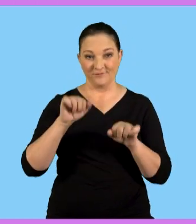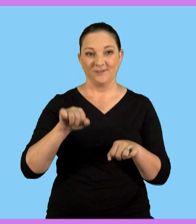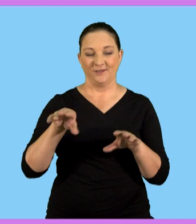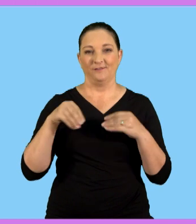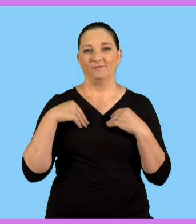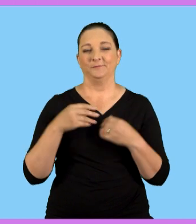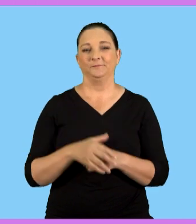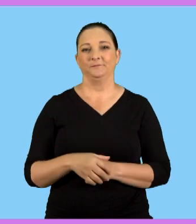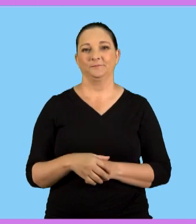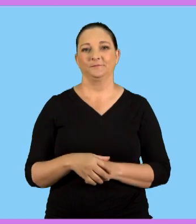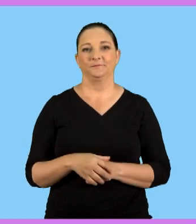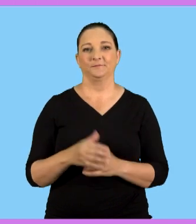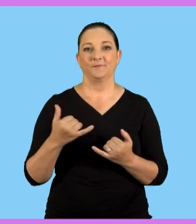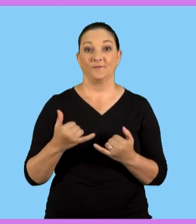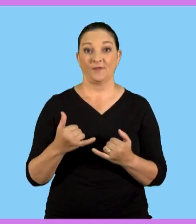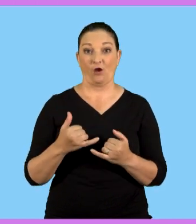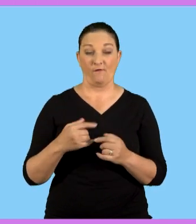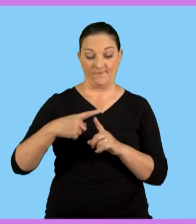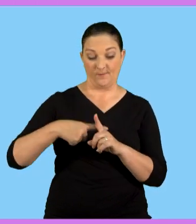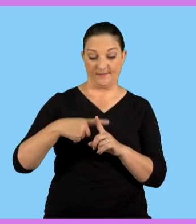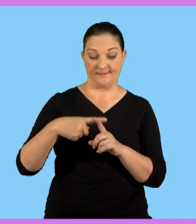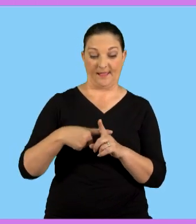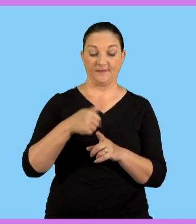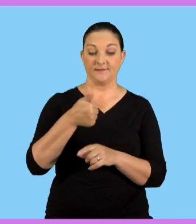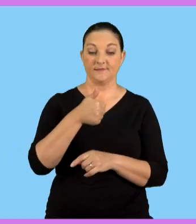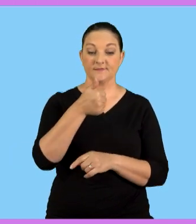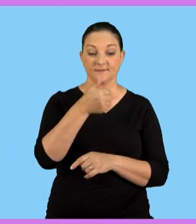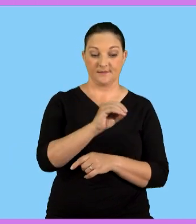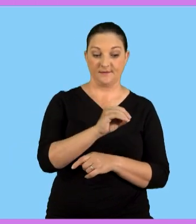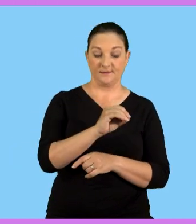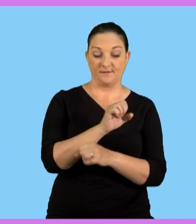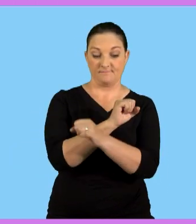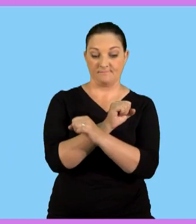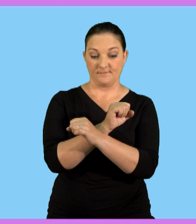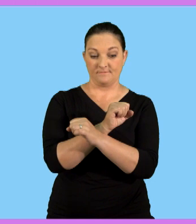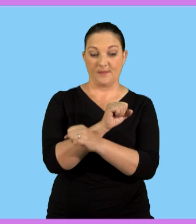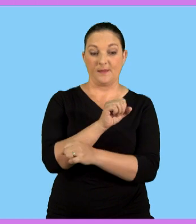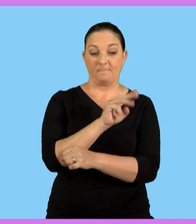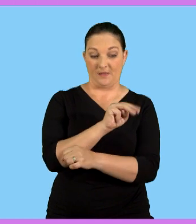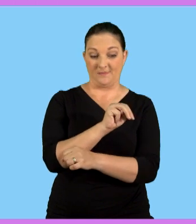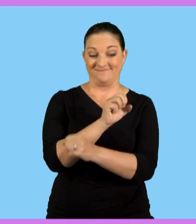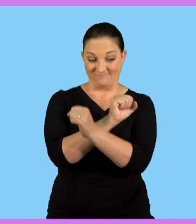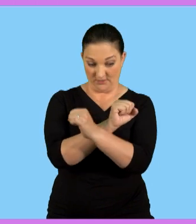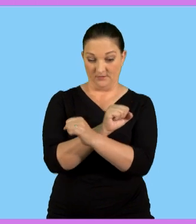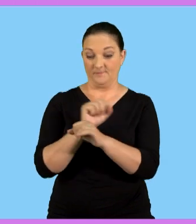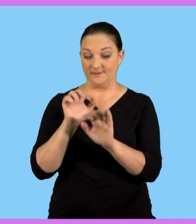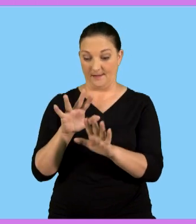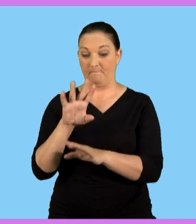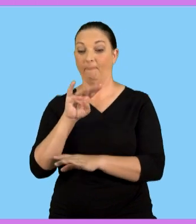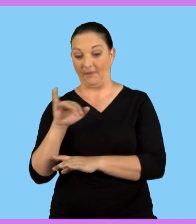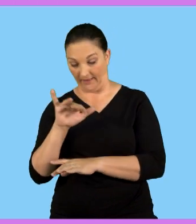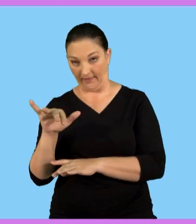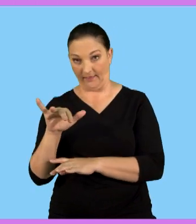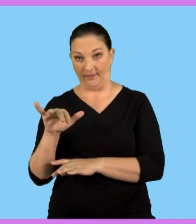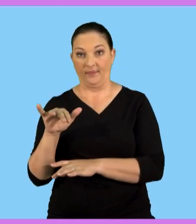this multiplied by the scale. So 60 millimeters multiplied by the scale of 10